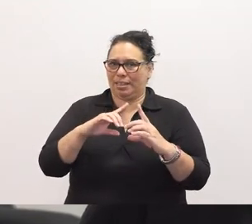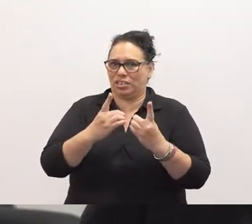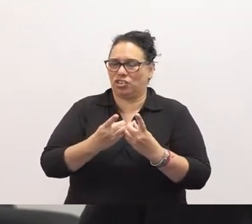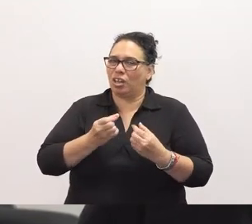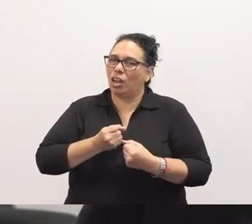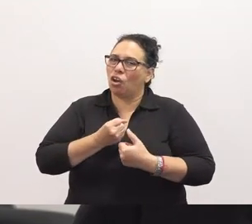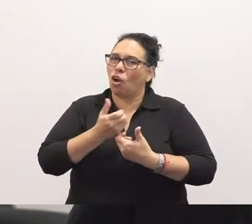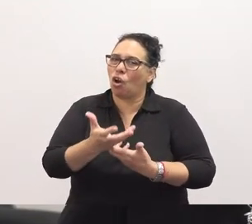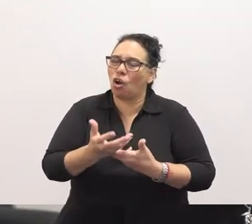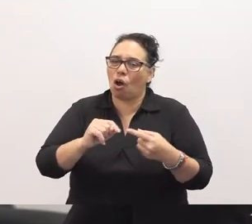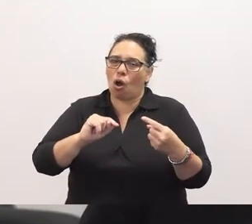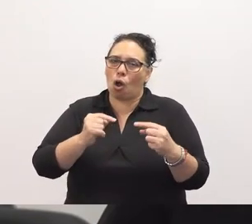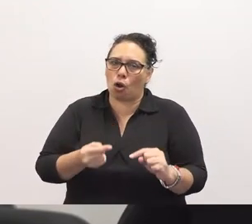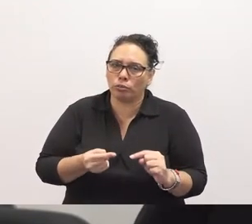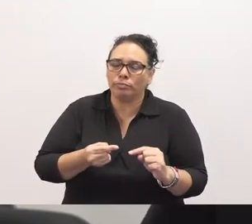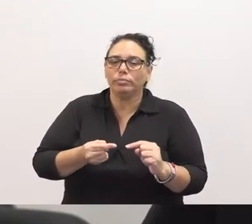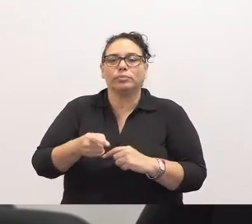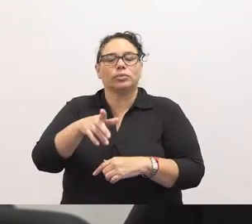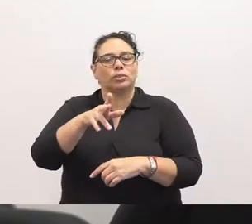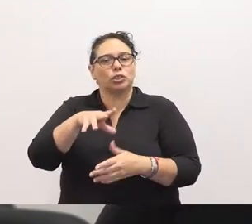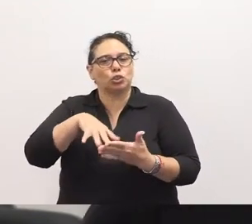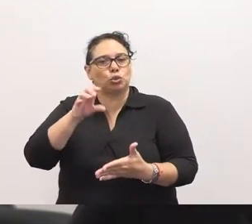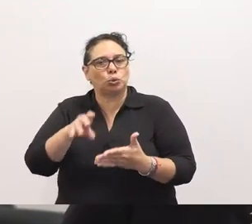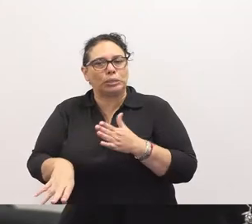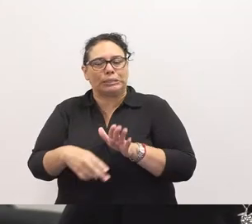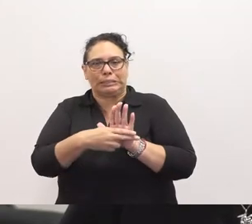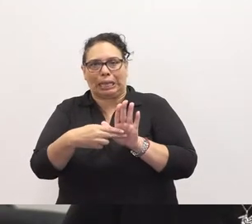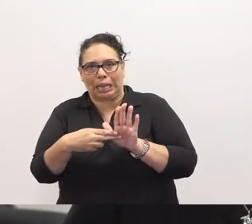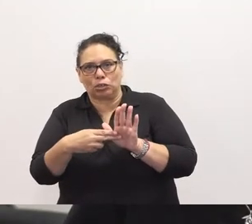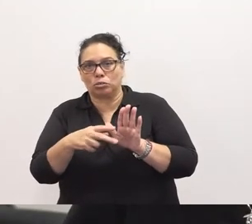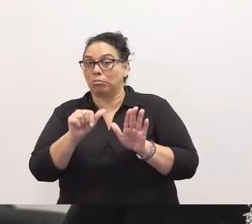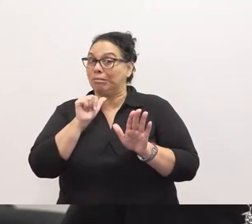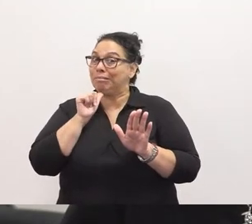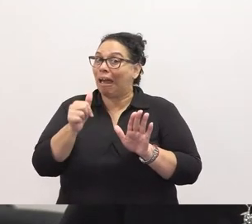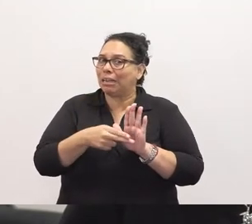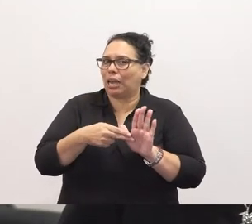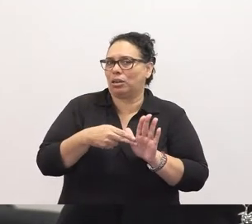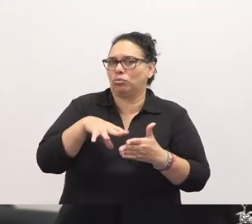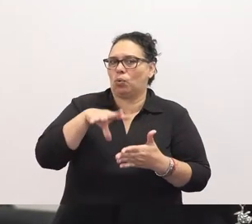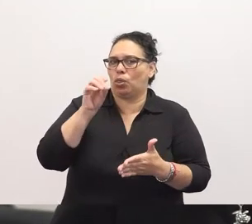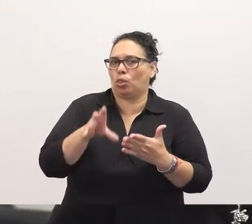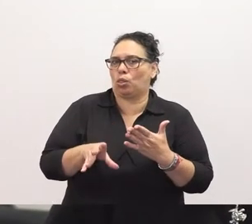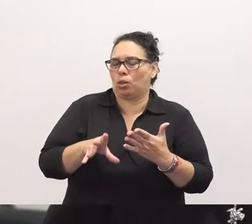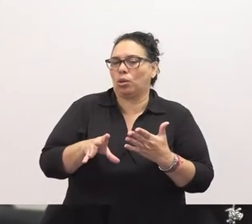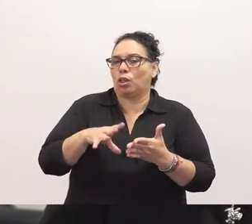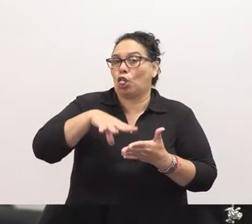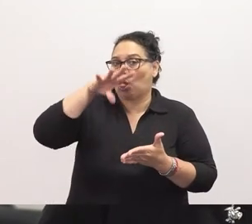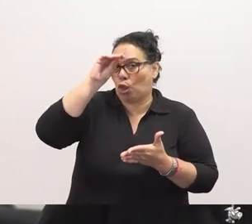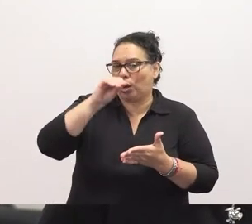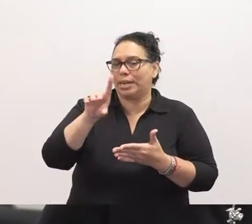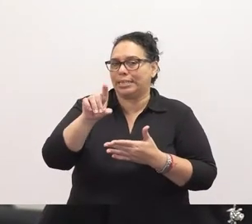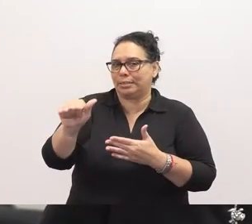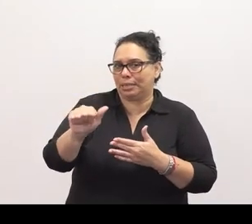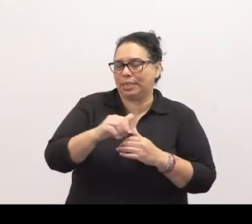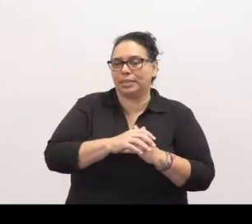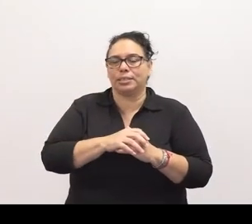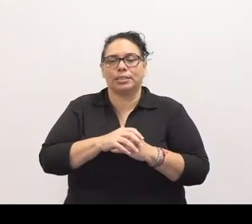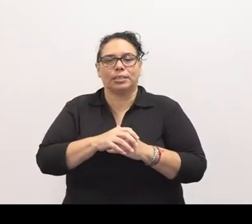harm to our students with diagnosed and undiagnosed learning disabilities. The policy punishes students for the district's